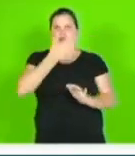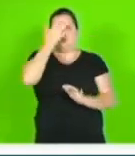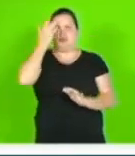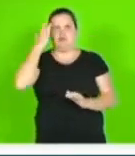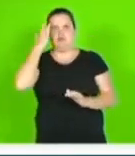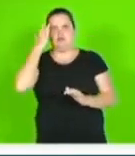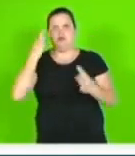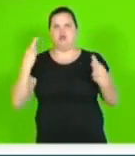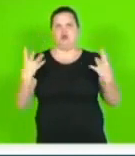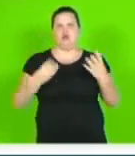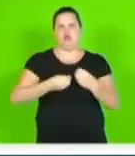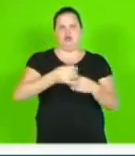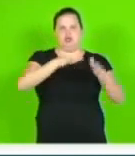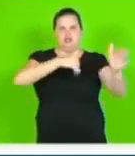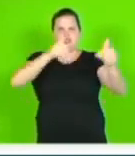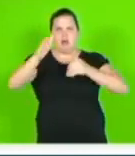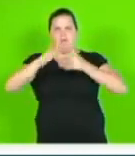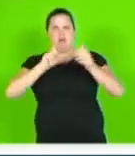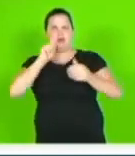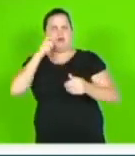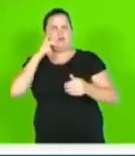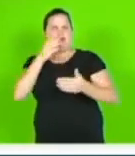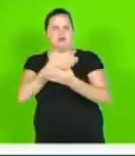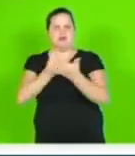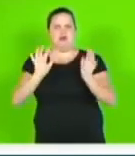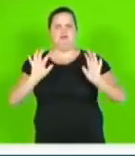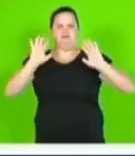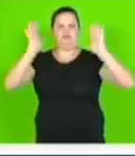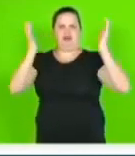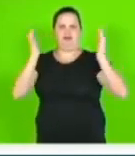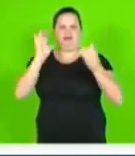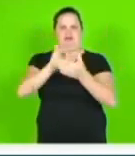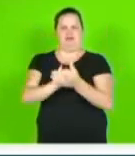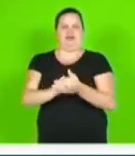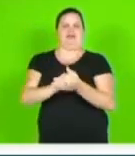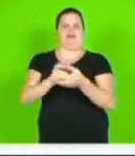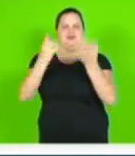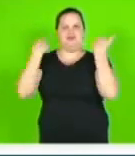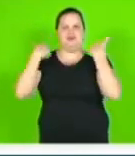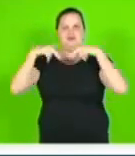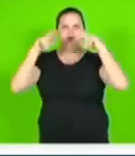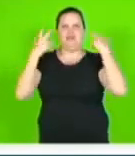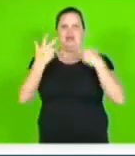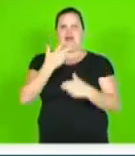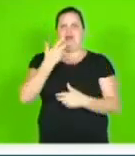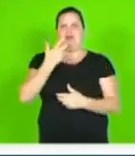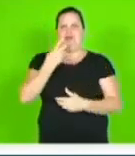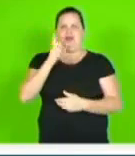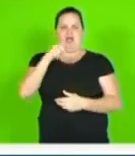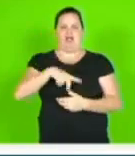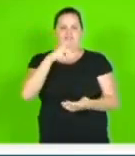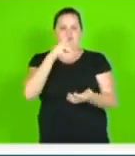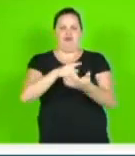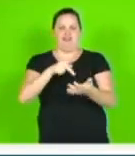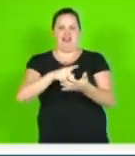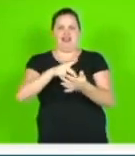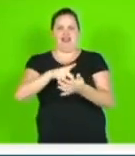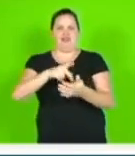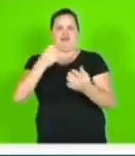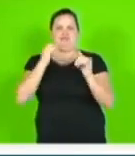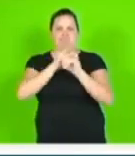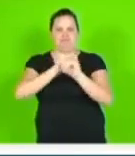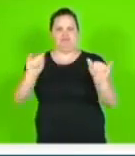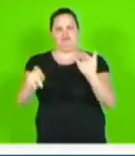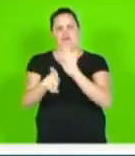are called to the marriage supper of the Lamb. And he said to me, these are the true sayings